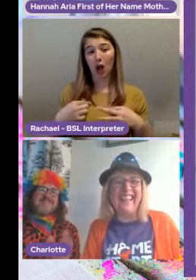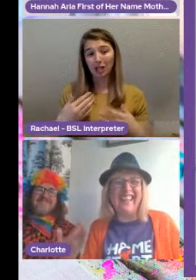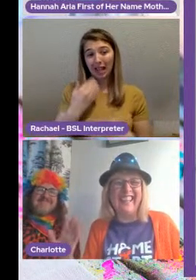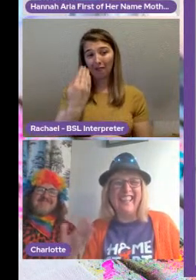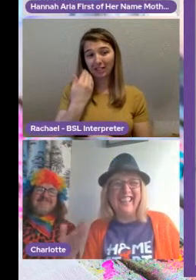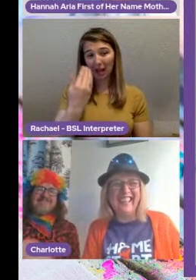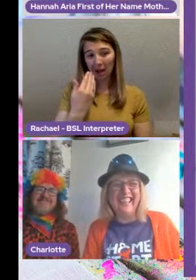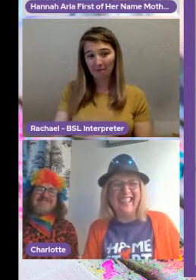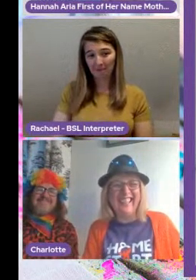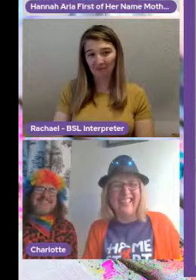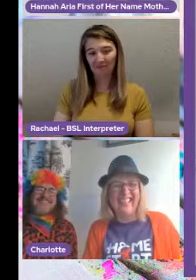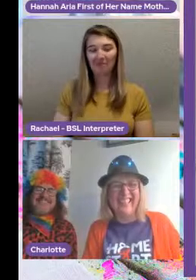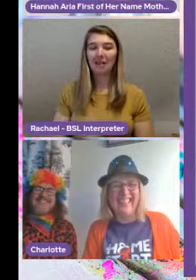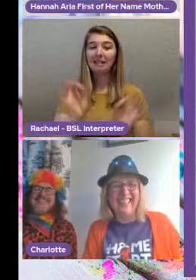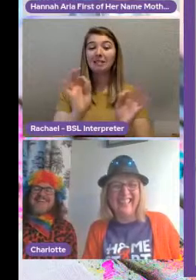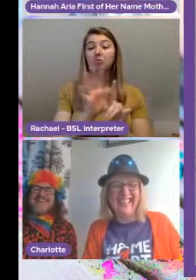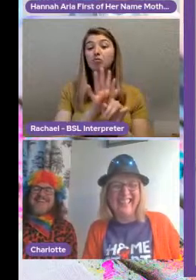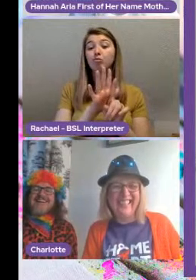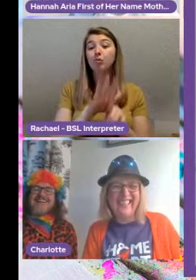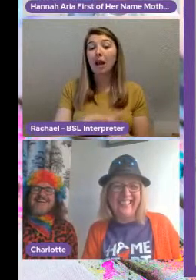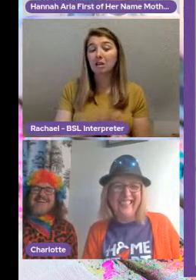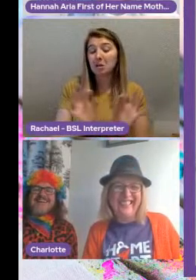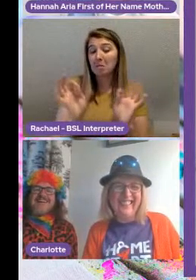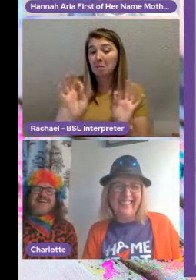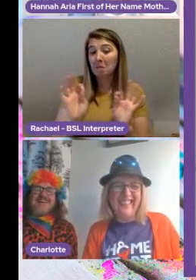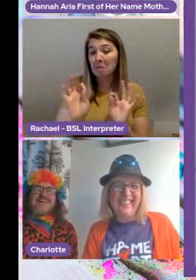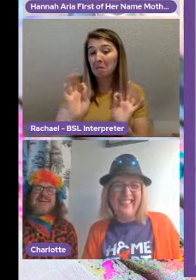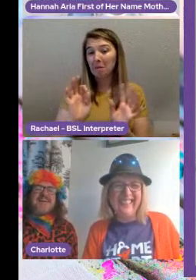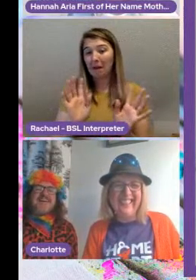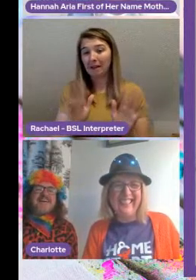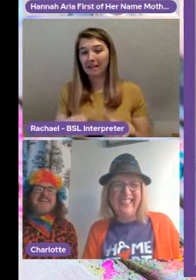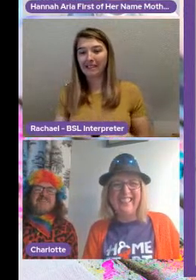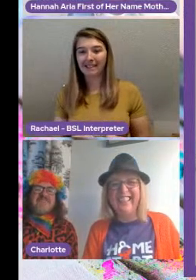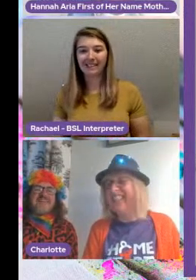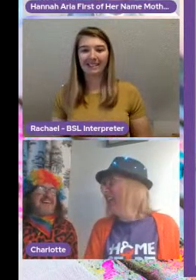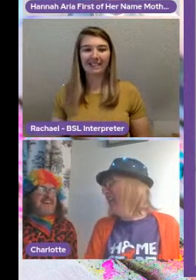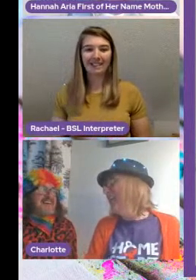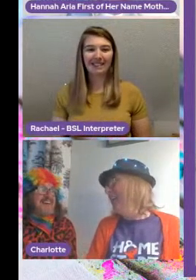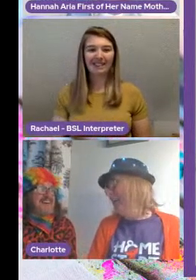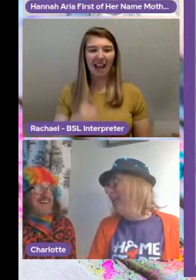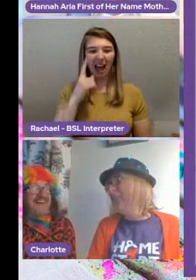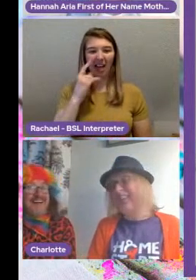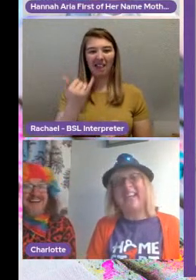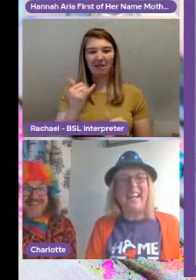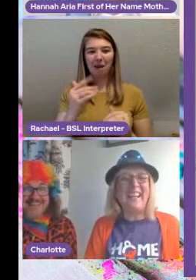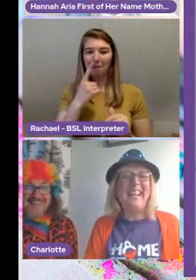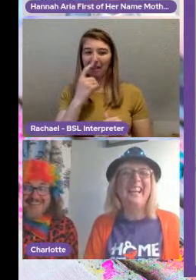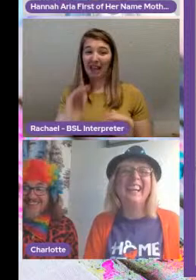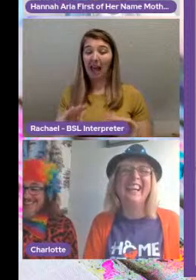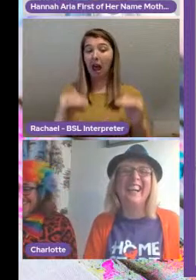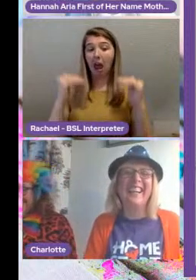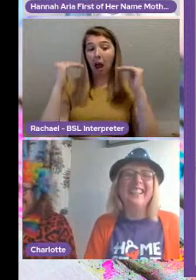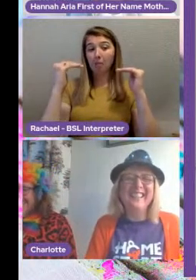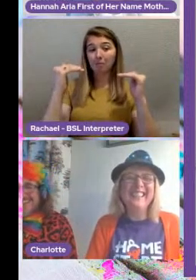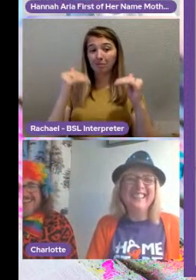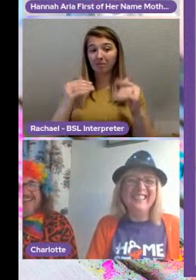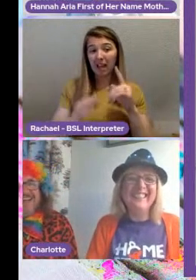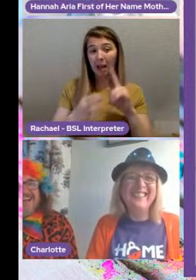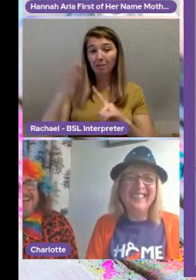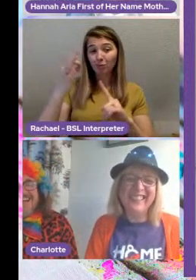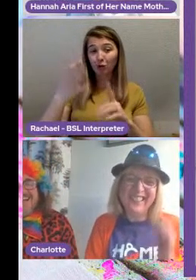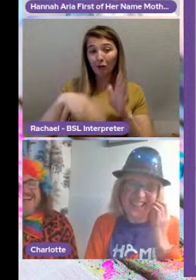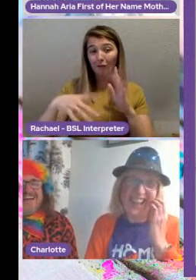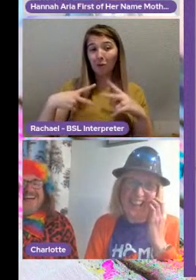but pressure. I don't know what you can do after that shirt. Like, you can't really up your game, can you? Oh, we can.